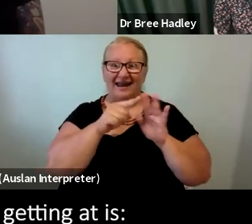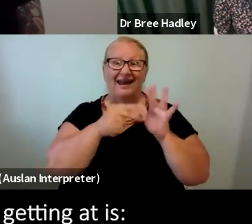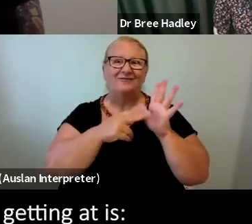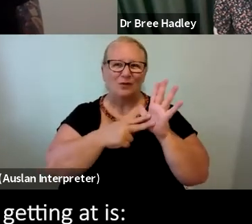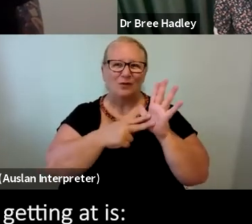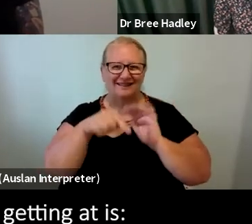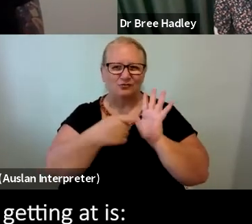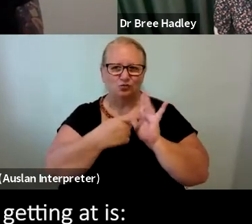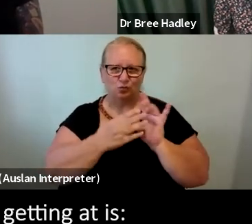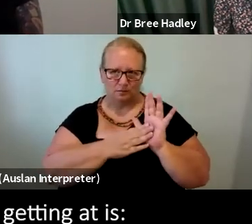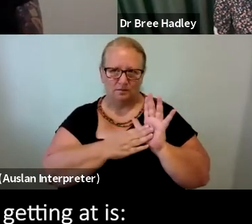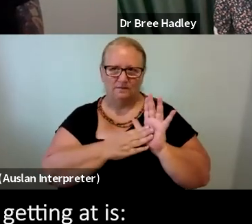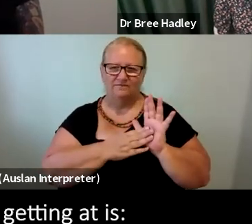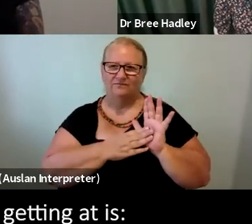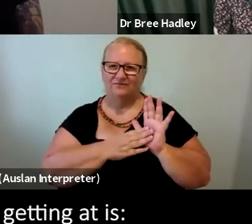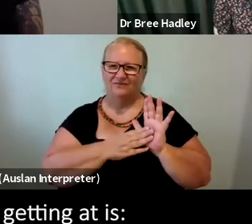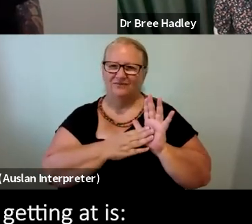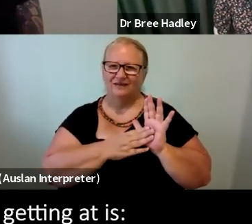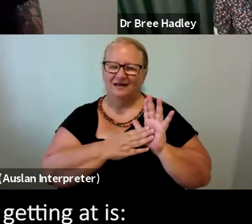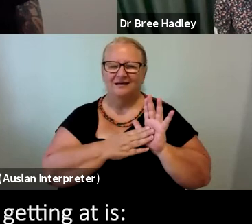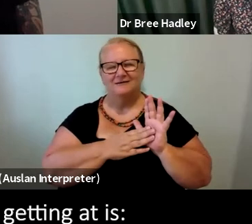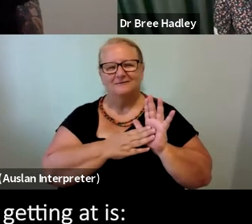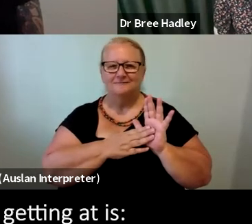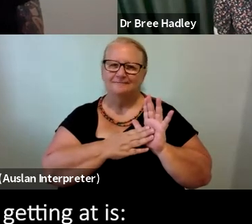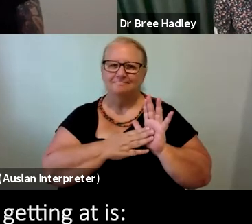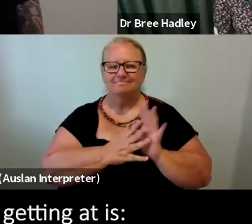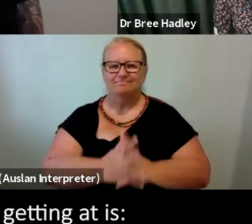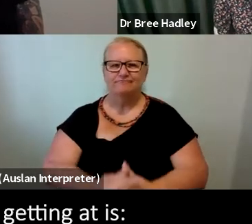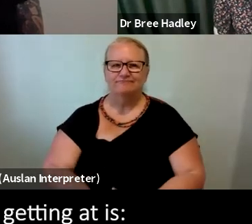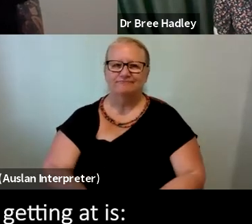So I guess what I'm getting at is,